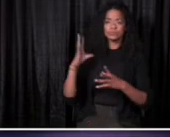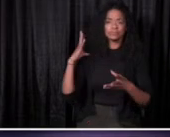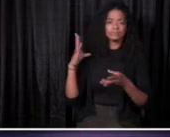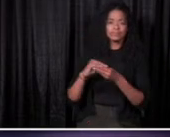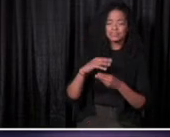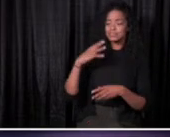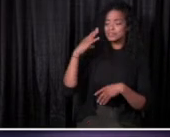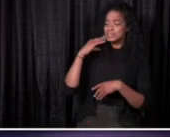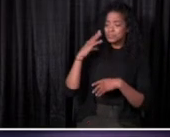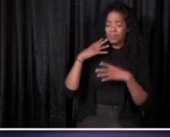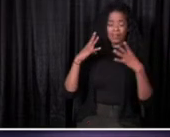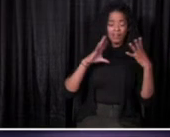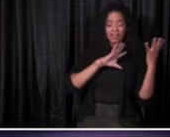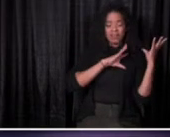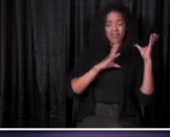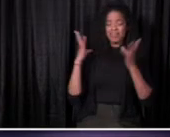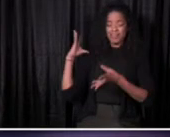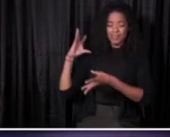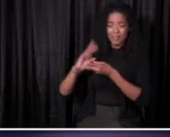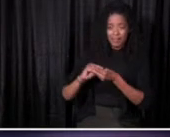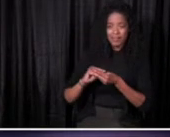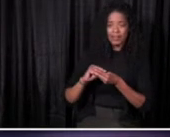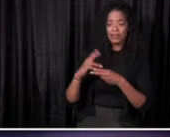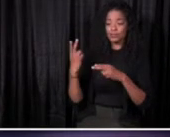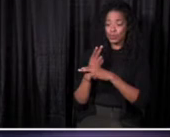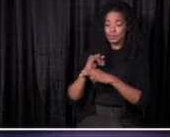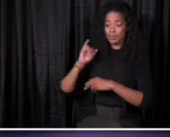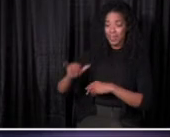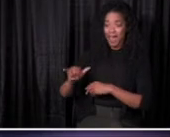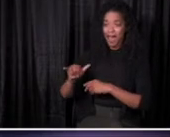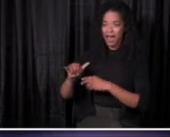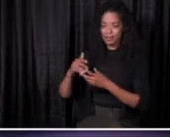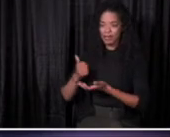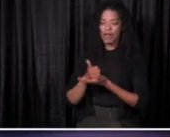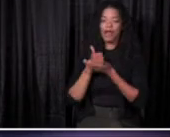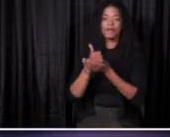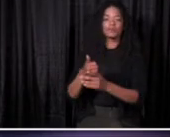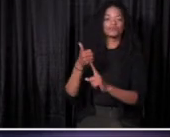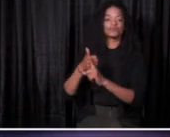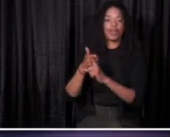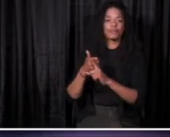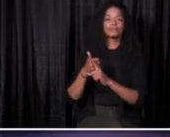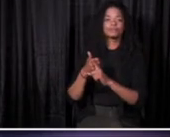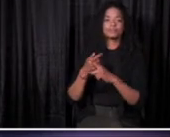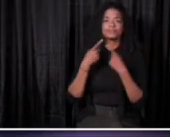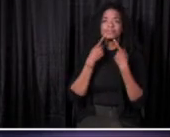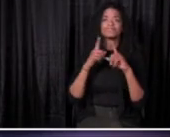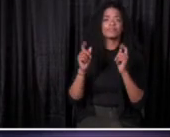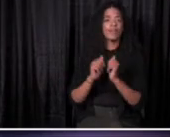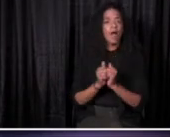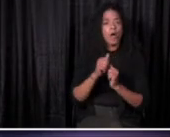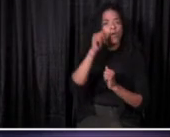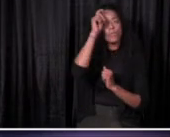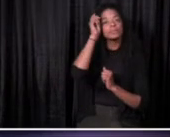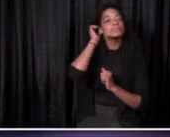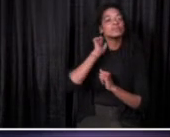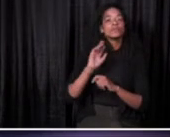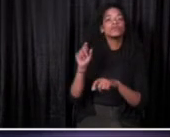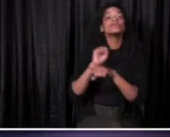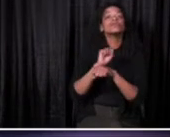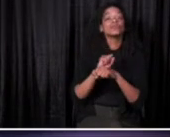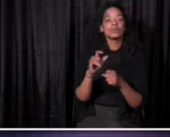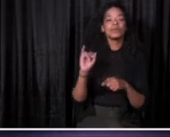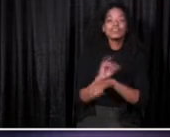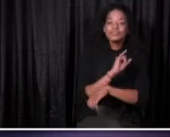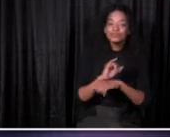others. She worked as a student intern in Project Rebound,